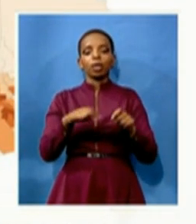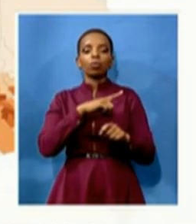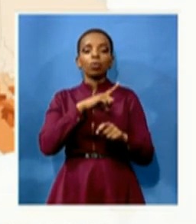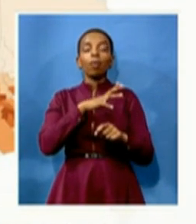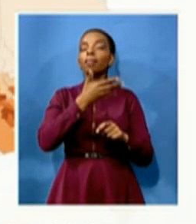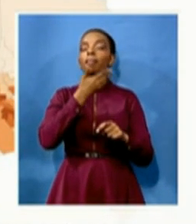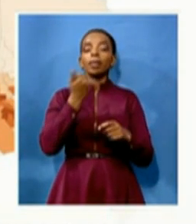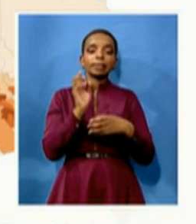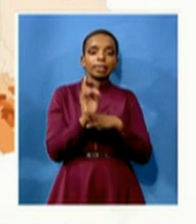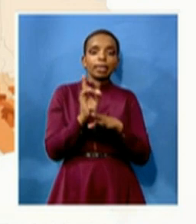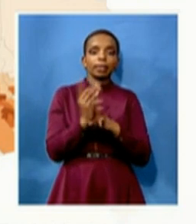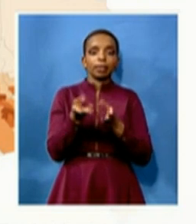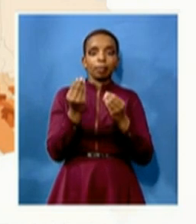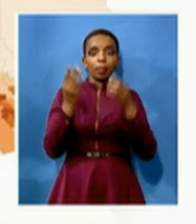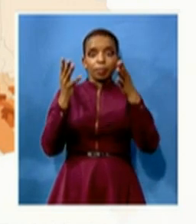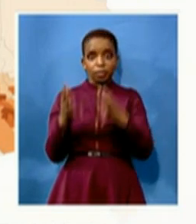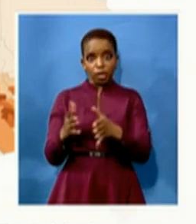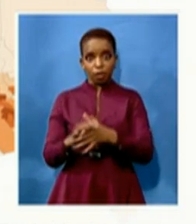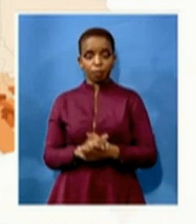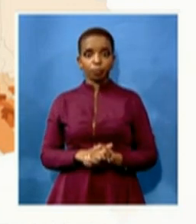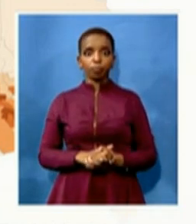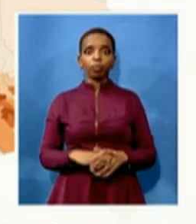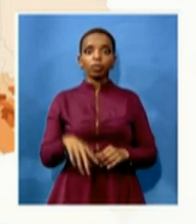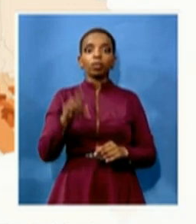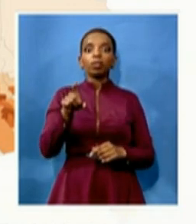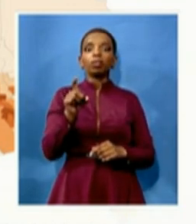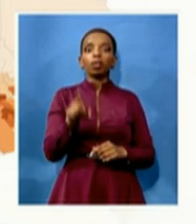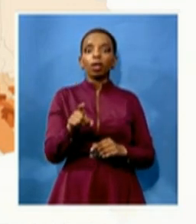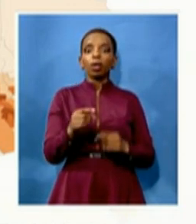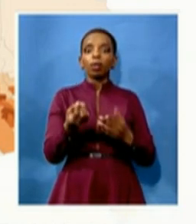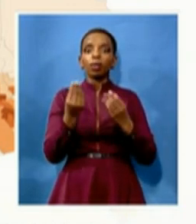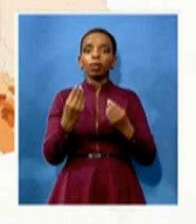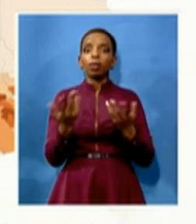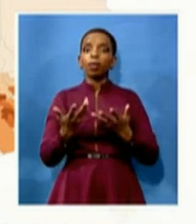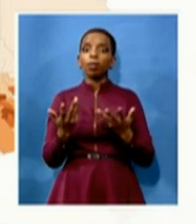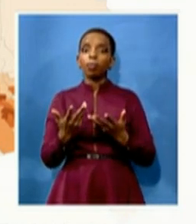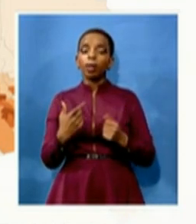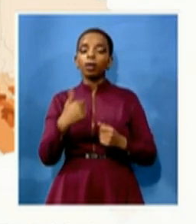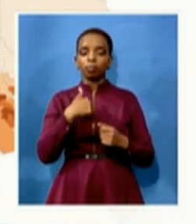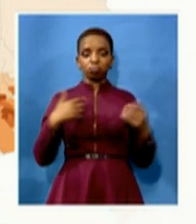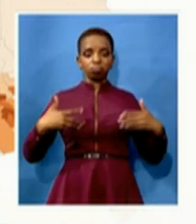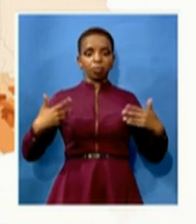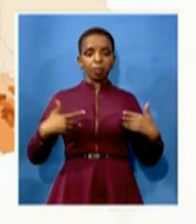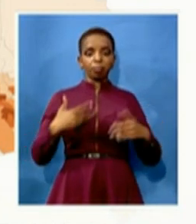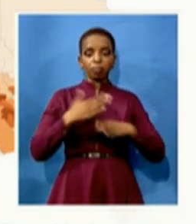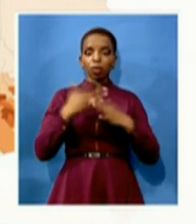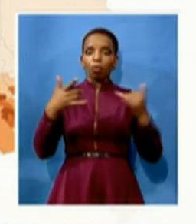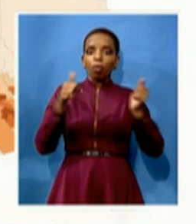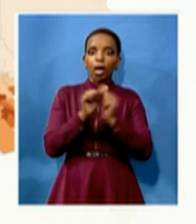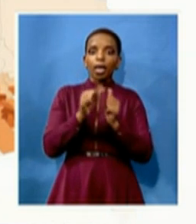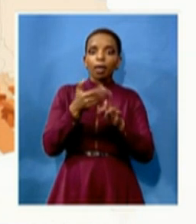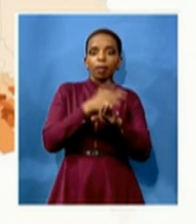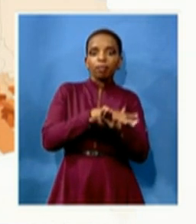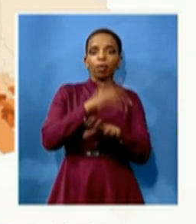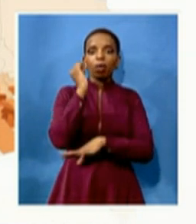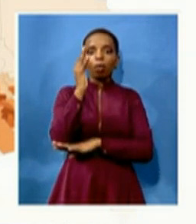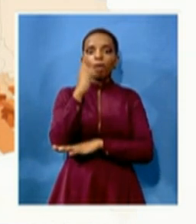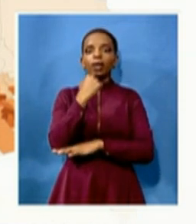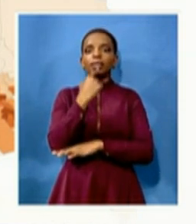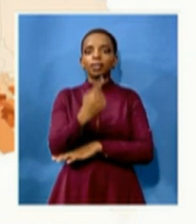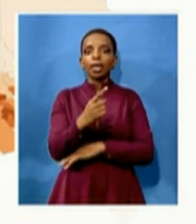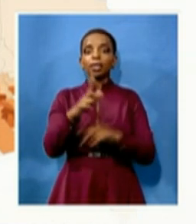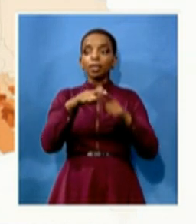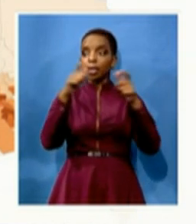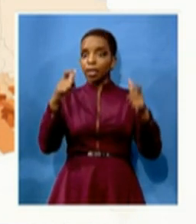best estimates in the literature, and I'm very grateful to the colleagues who have emphasized the large uncertainties that these parameters still have. We have a